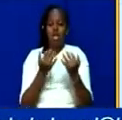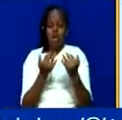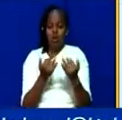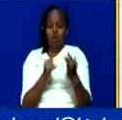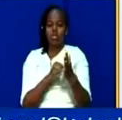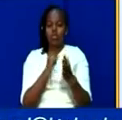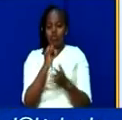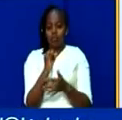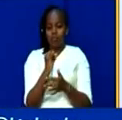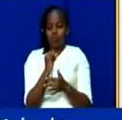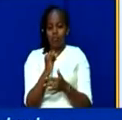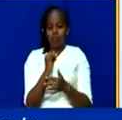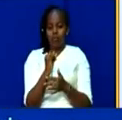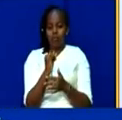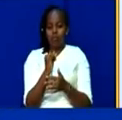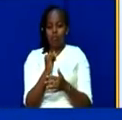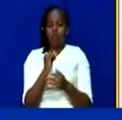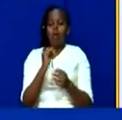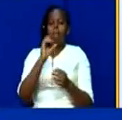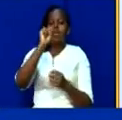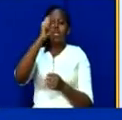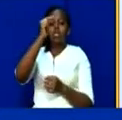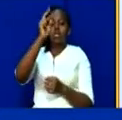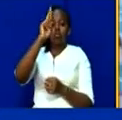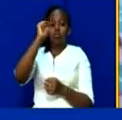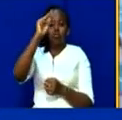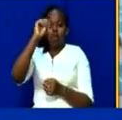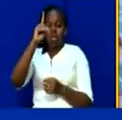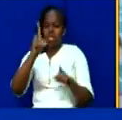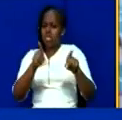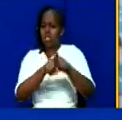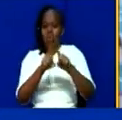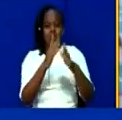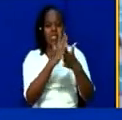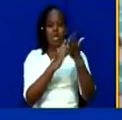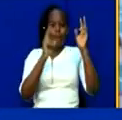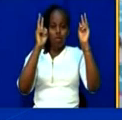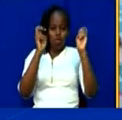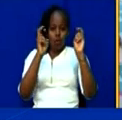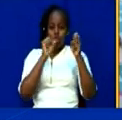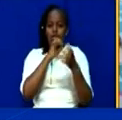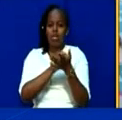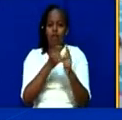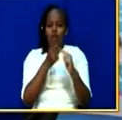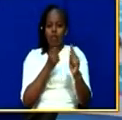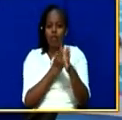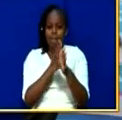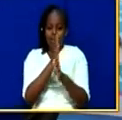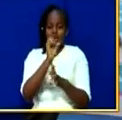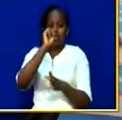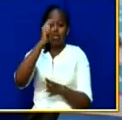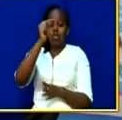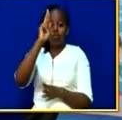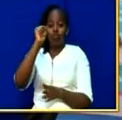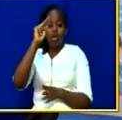basically just a subtopic Oh. or a sub-theme. Oh. So from the main theme that we have, which is